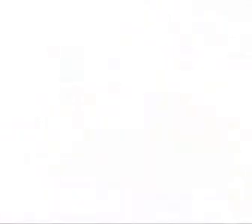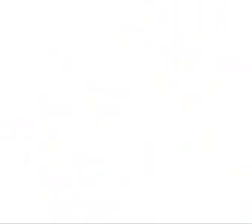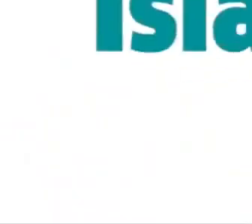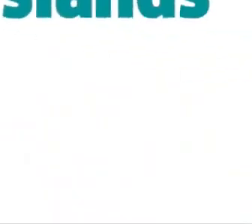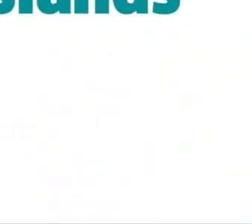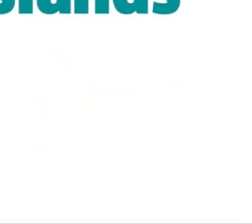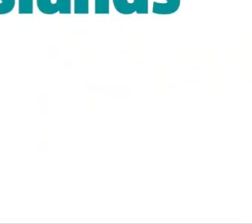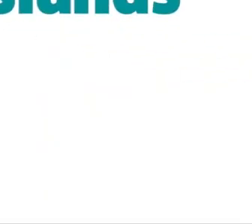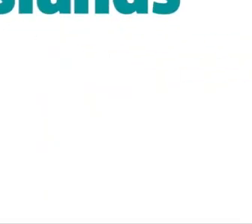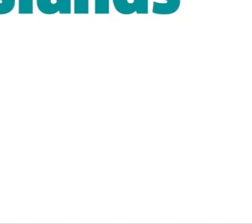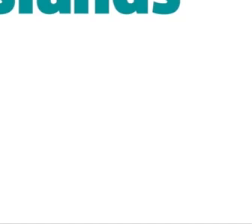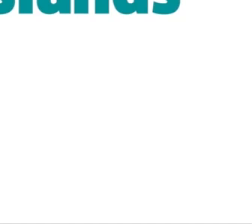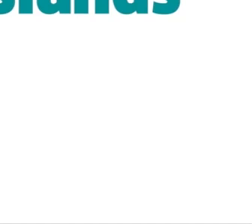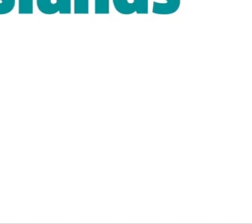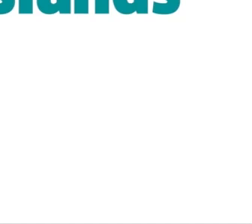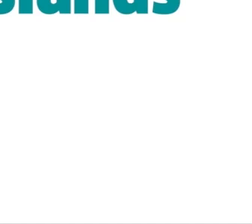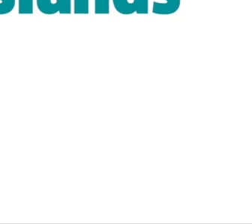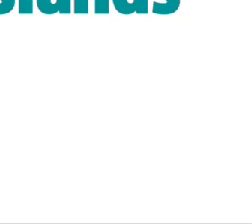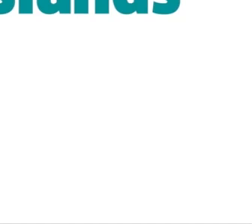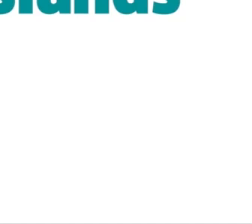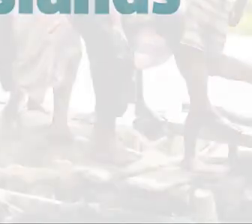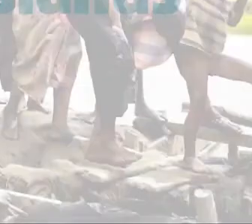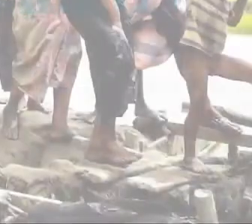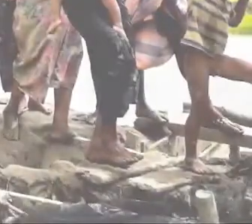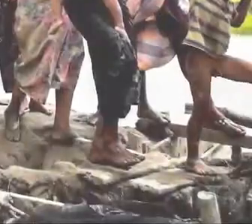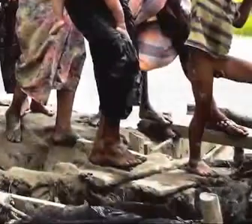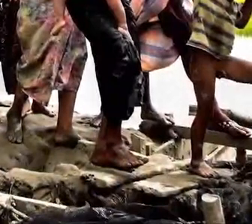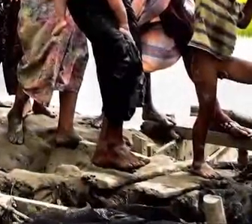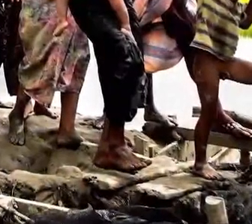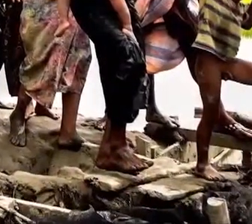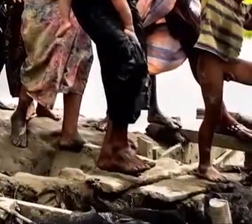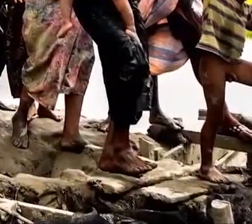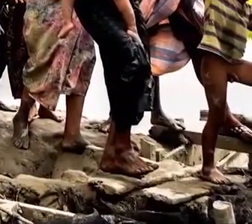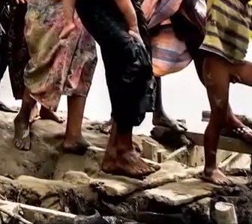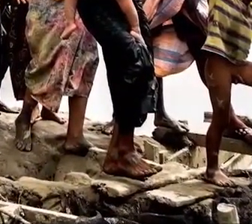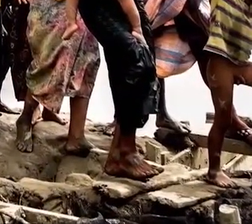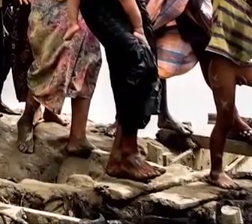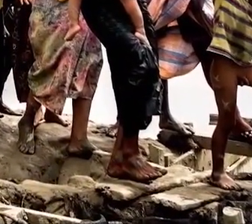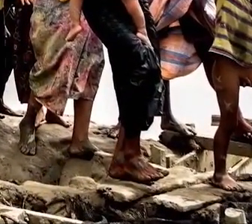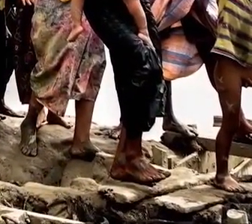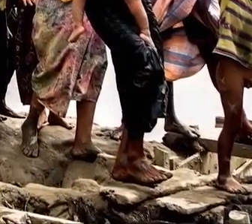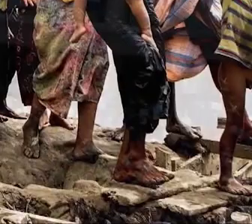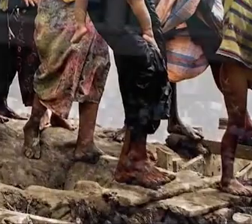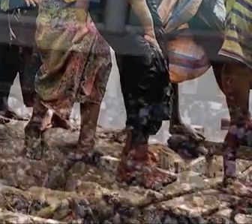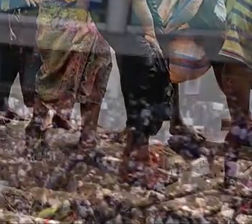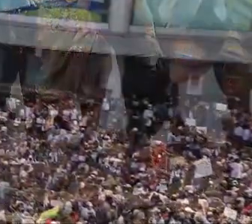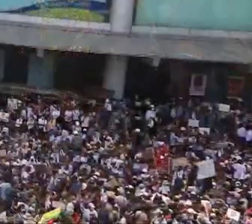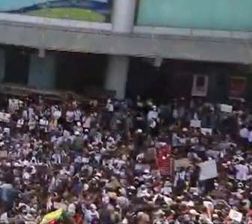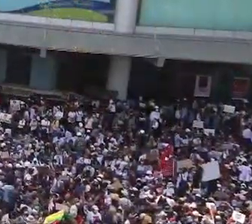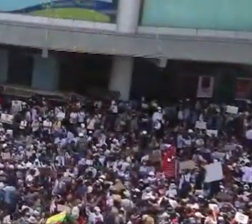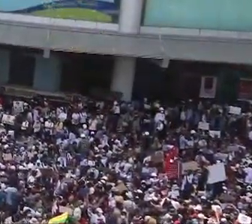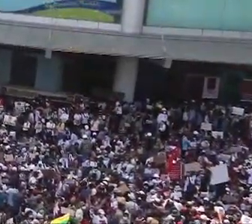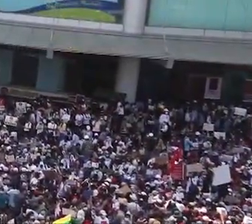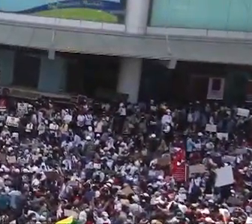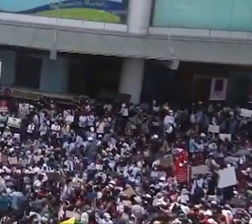and scrutiny of UK adherence to international law. Long-term work over human rights also continues